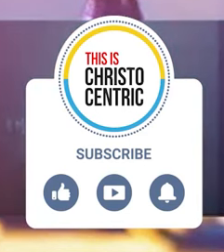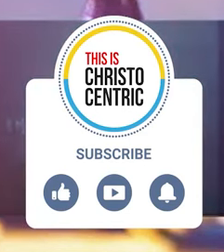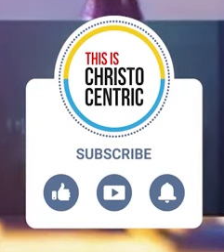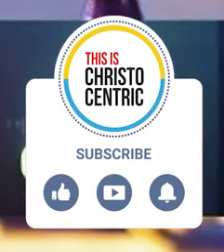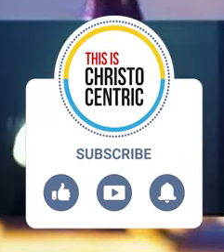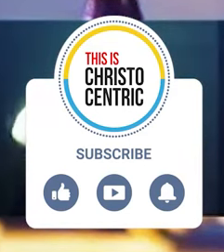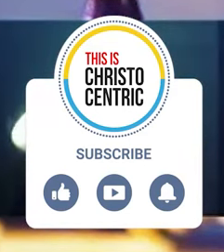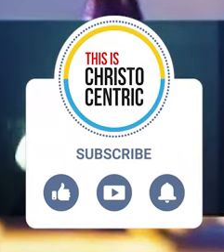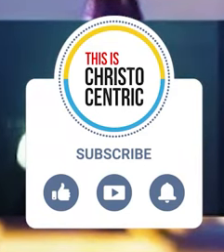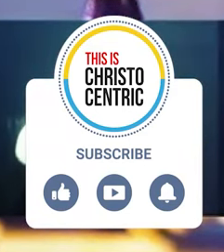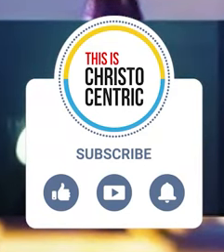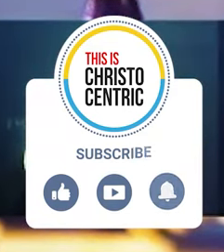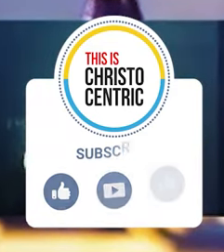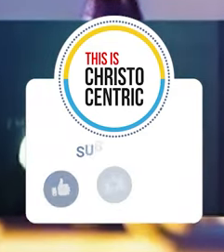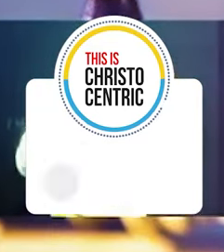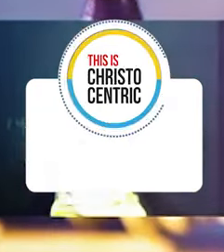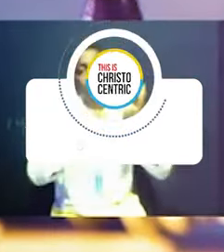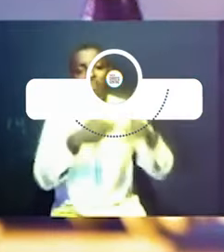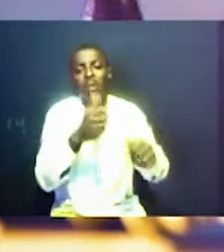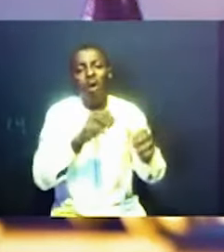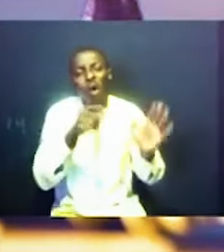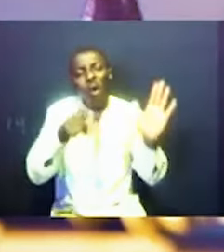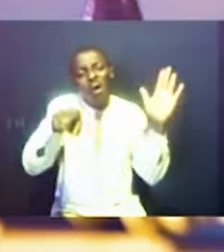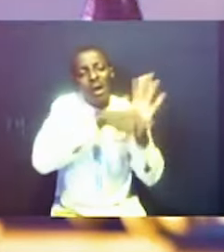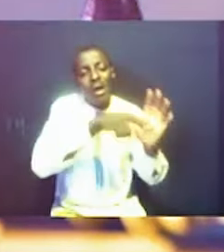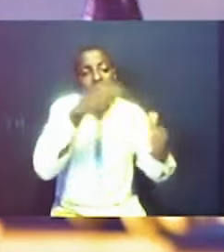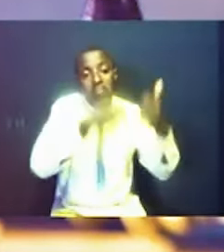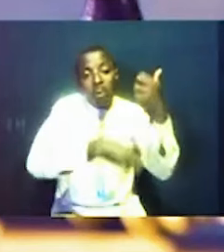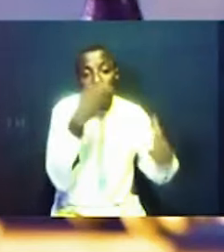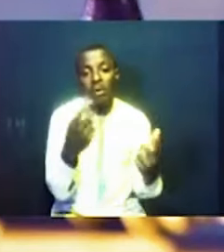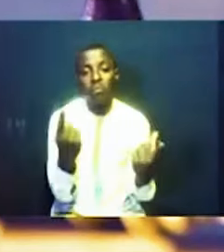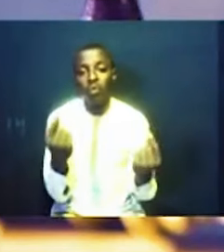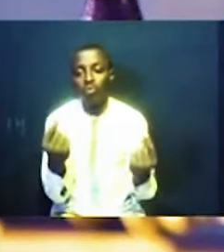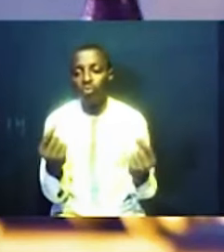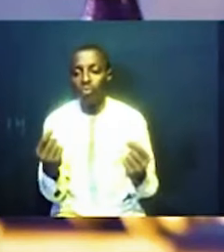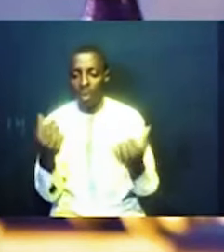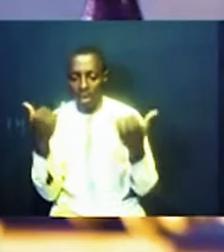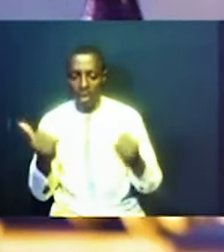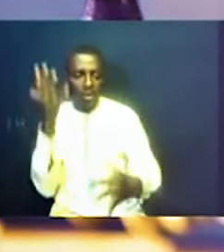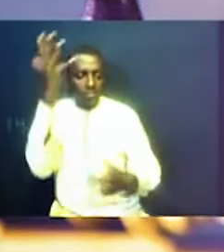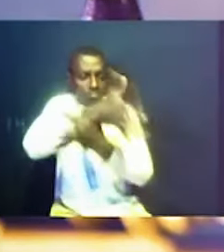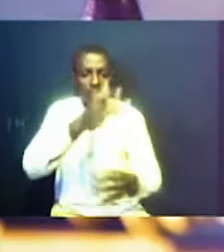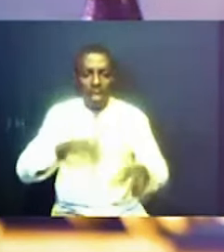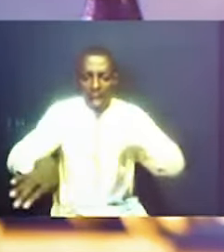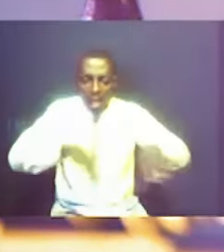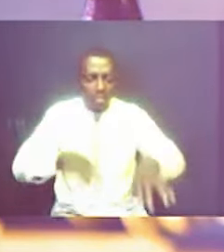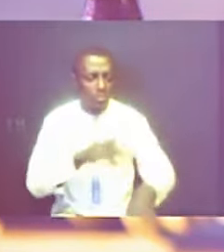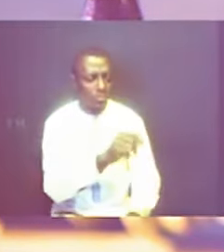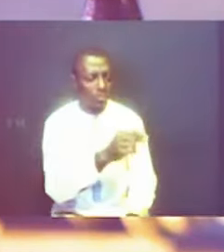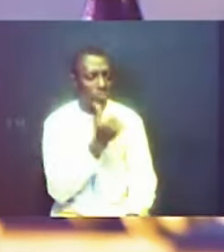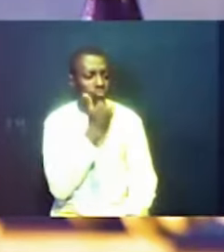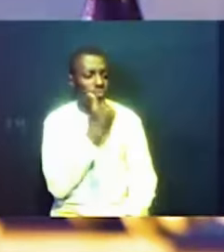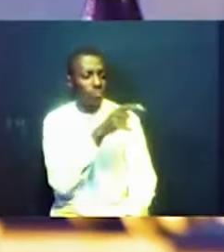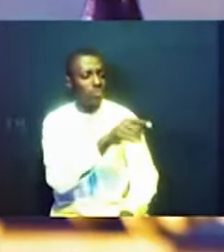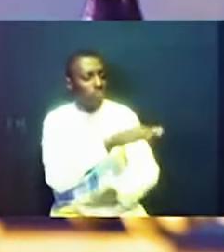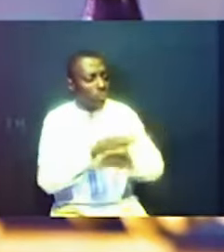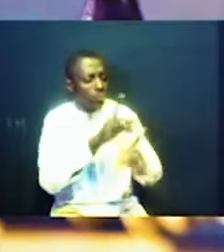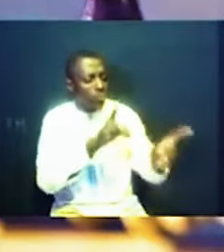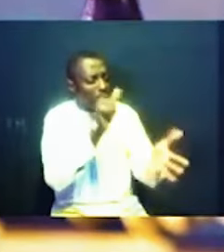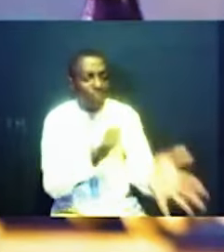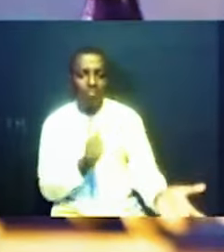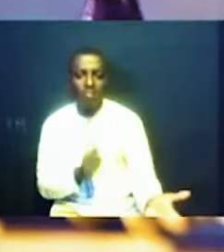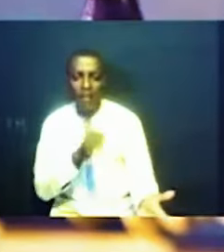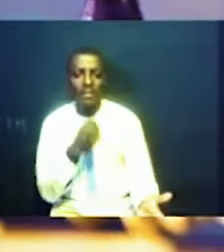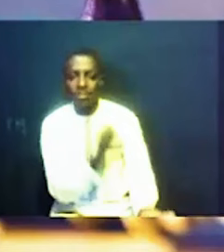put an end to it, you need to step in and put an end to it. It is a unsa di ebi emfansun sanso